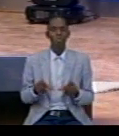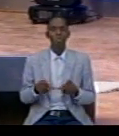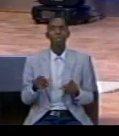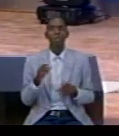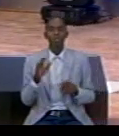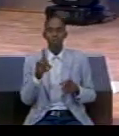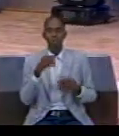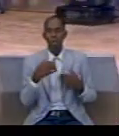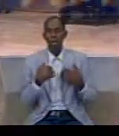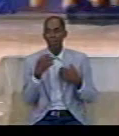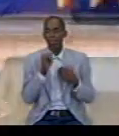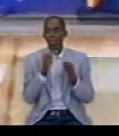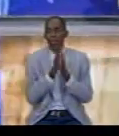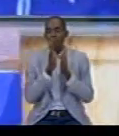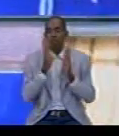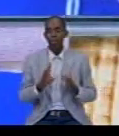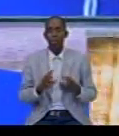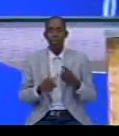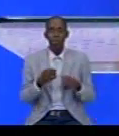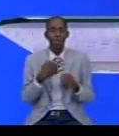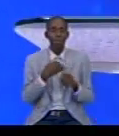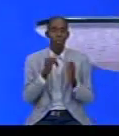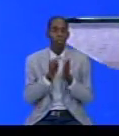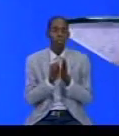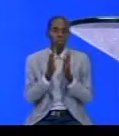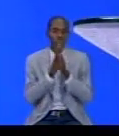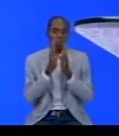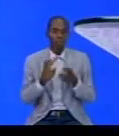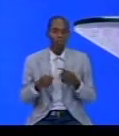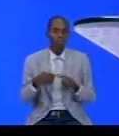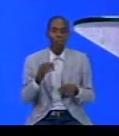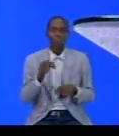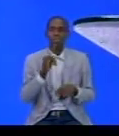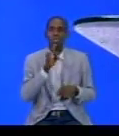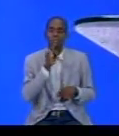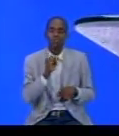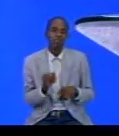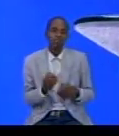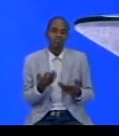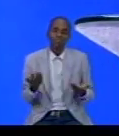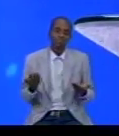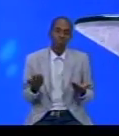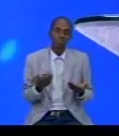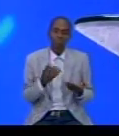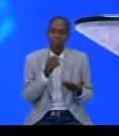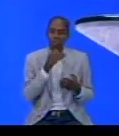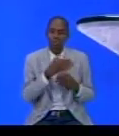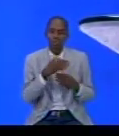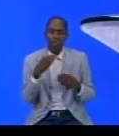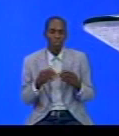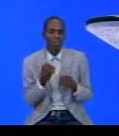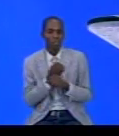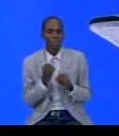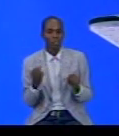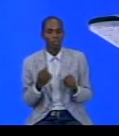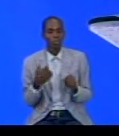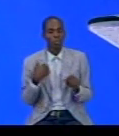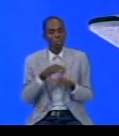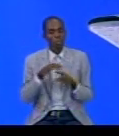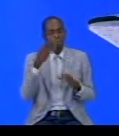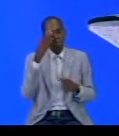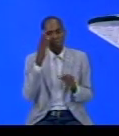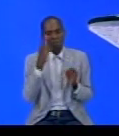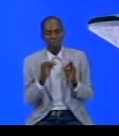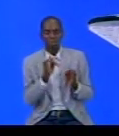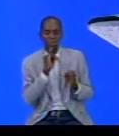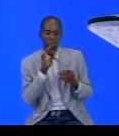prayer partner, and the prayer partner is barely saved, doubtful. We don't know whether he's in the